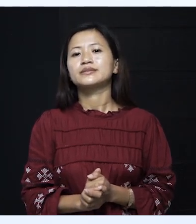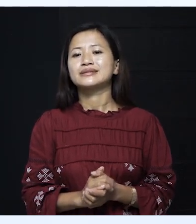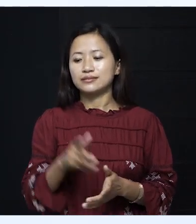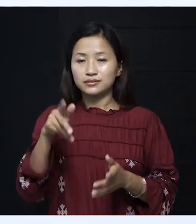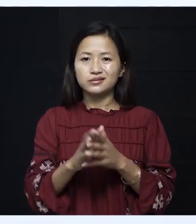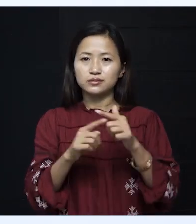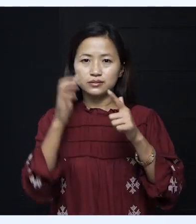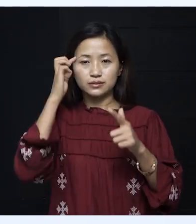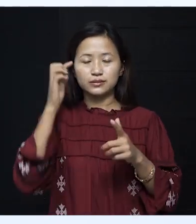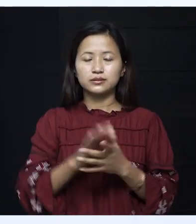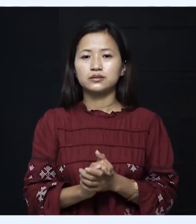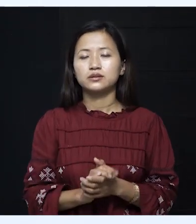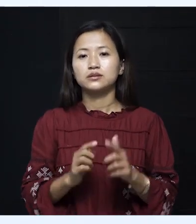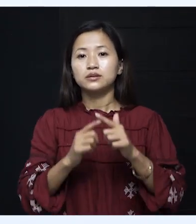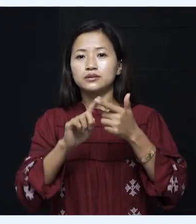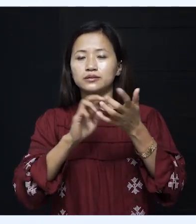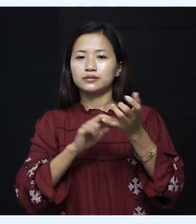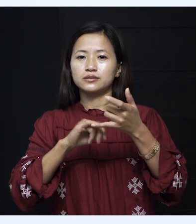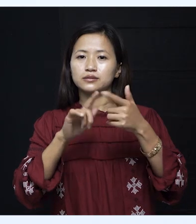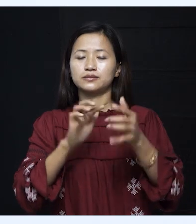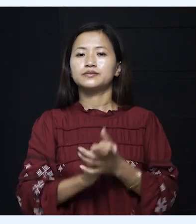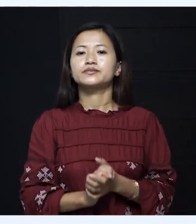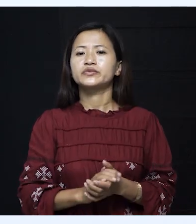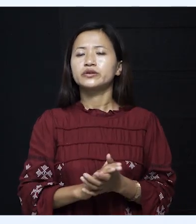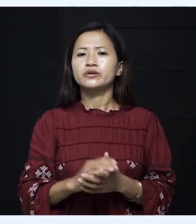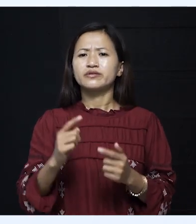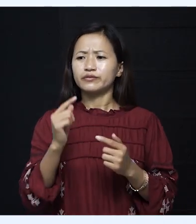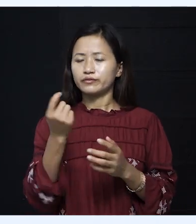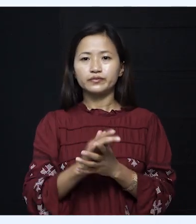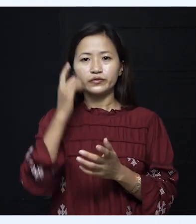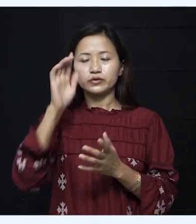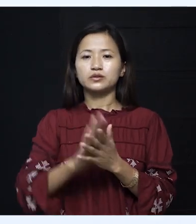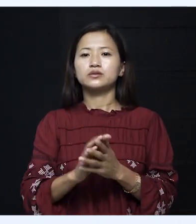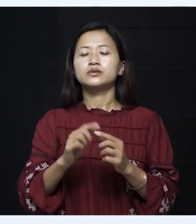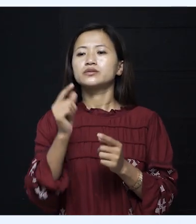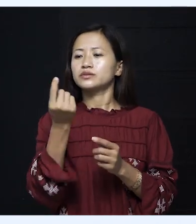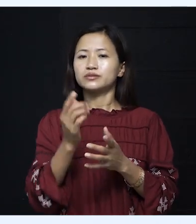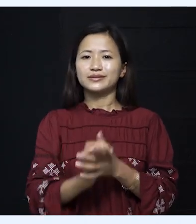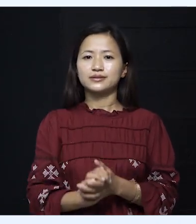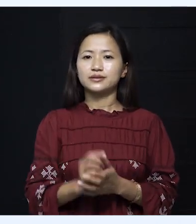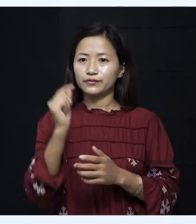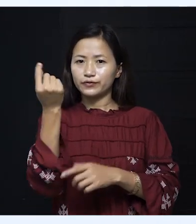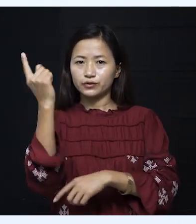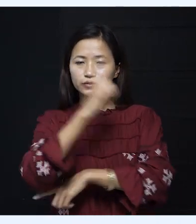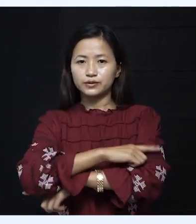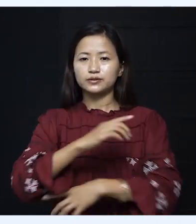tenses. So remember, for the last few days, duration here, few